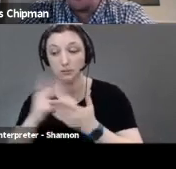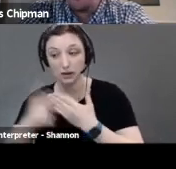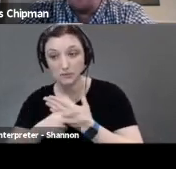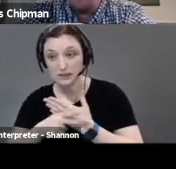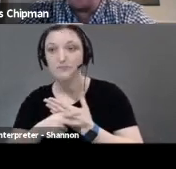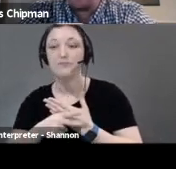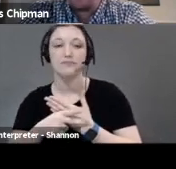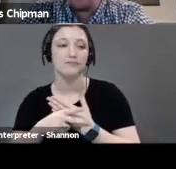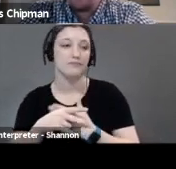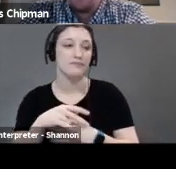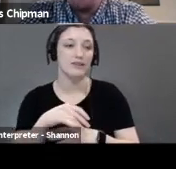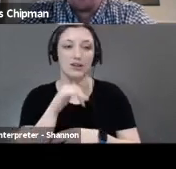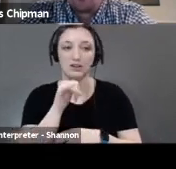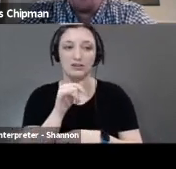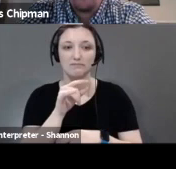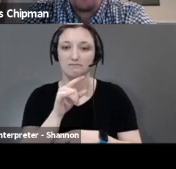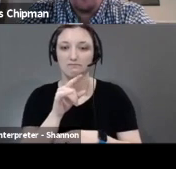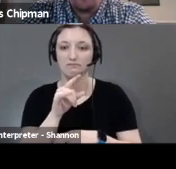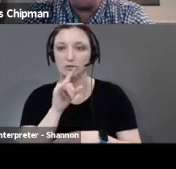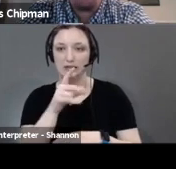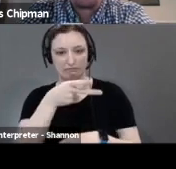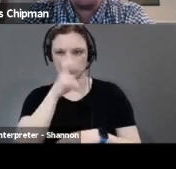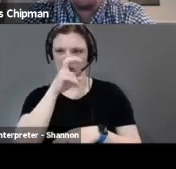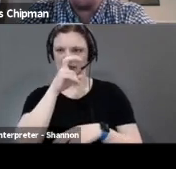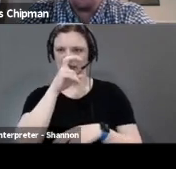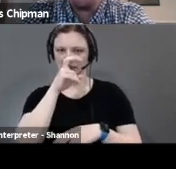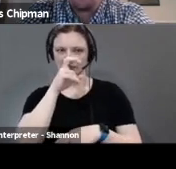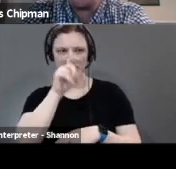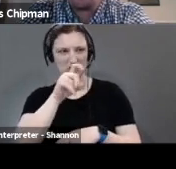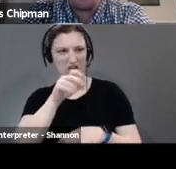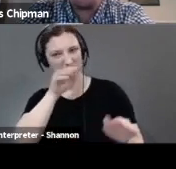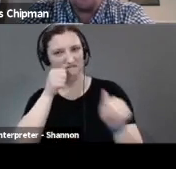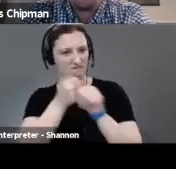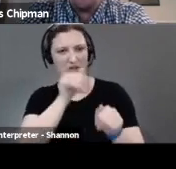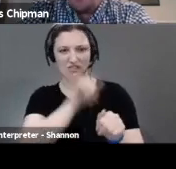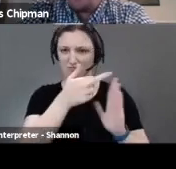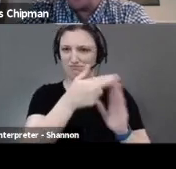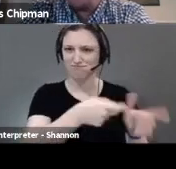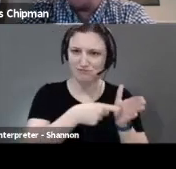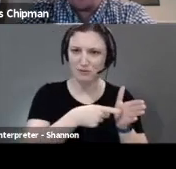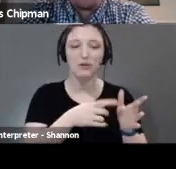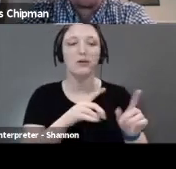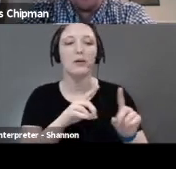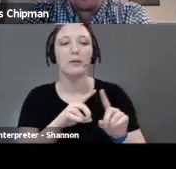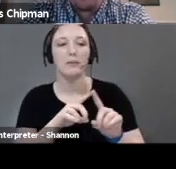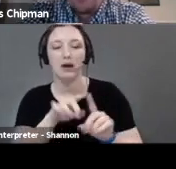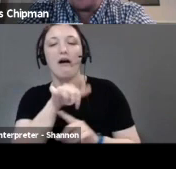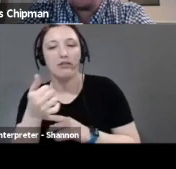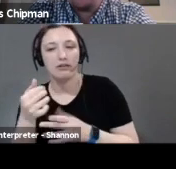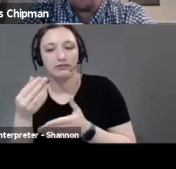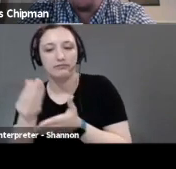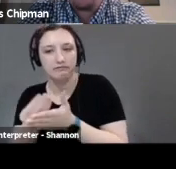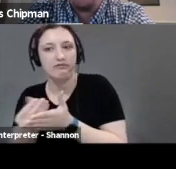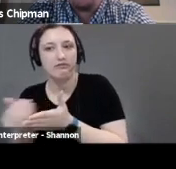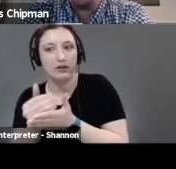stringent on that requirement. So there is some flexibility for other funding programs, but specifically for the tax credits, it has